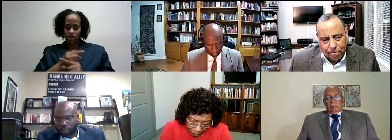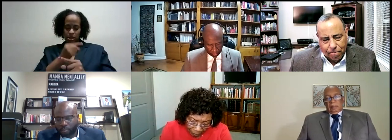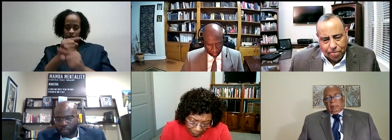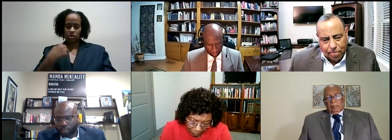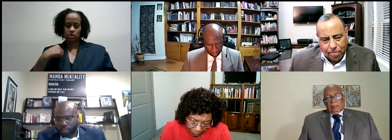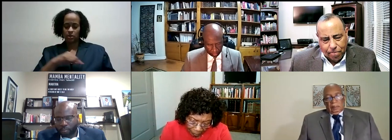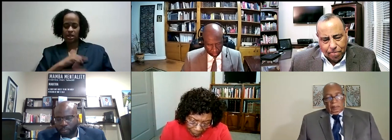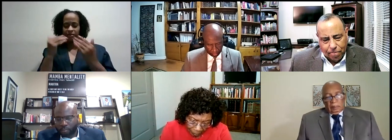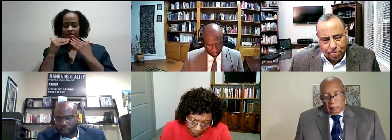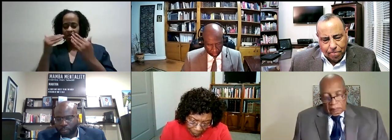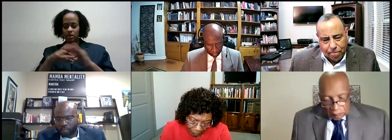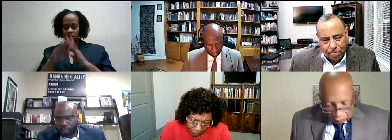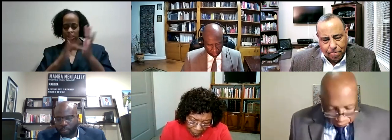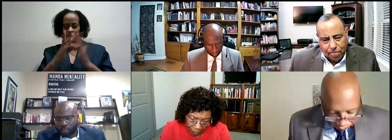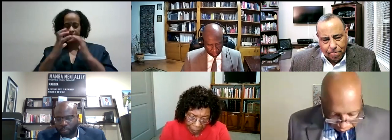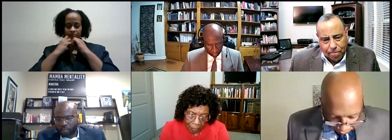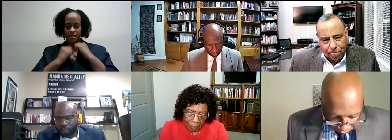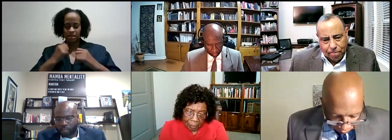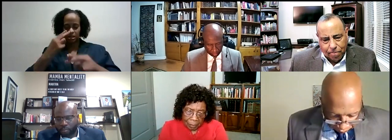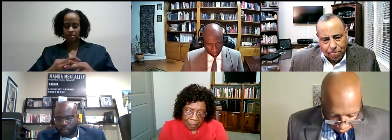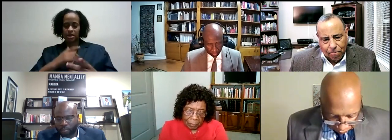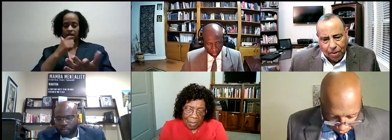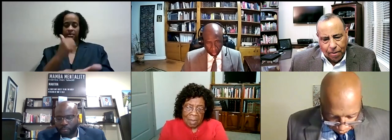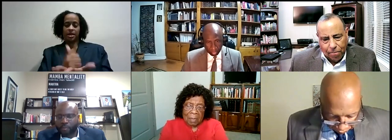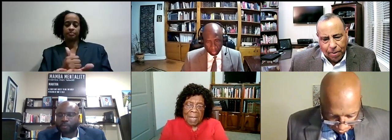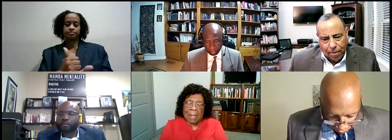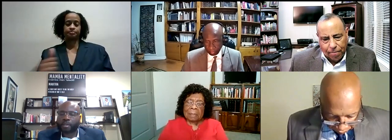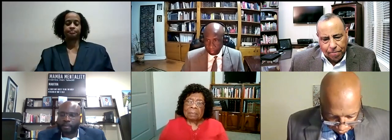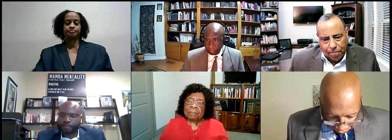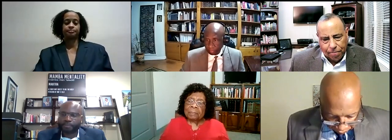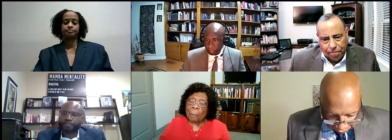thank you. In Jesus' precious name, amen. Amen. Amen. Amen.